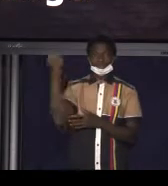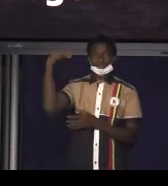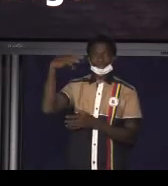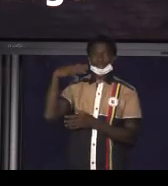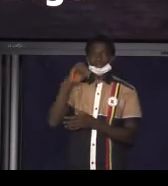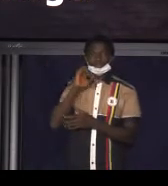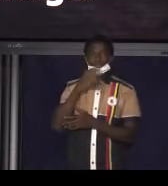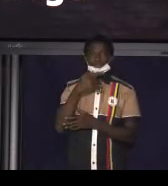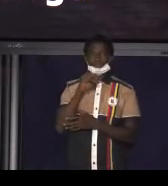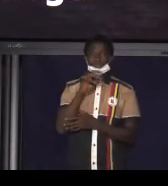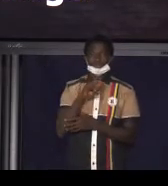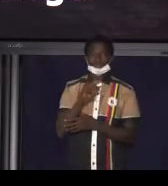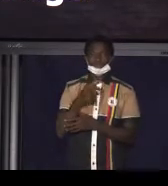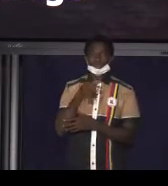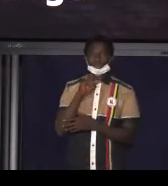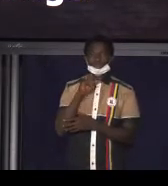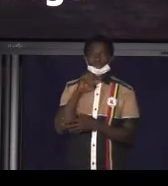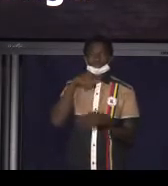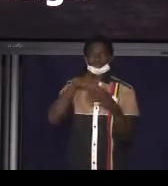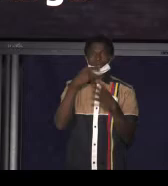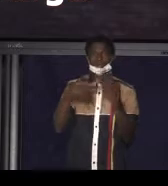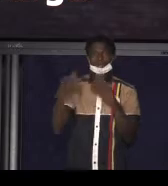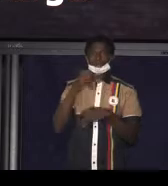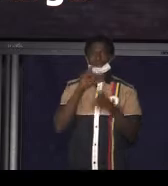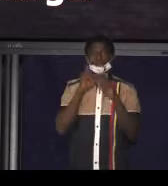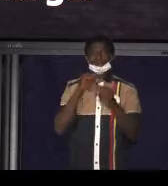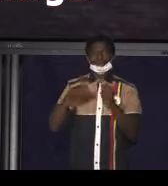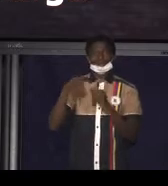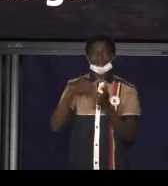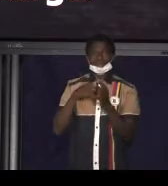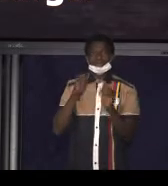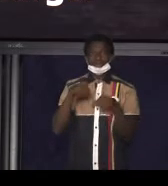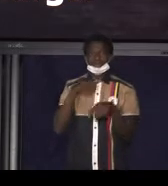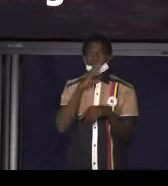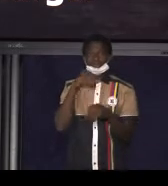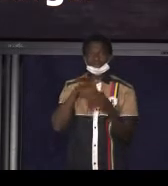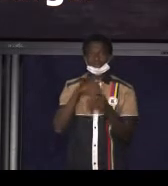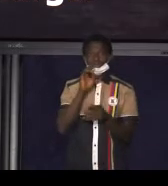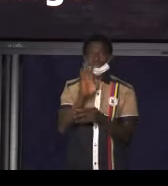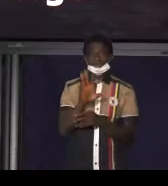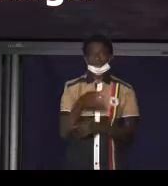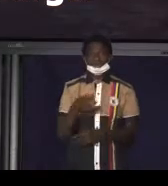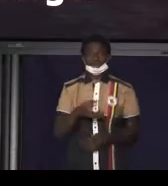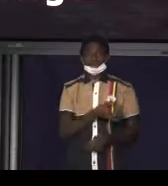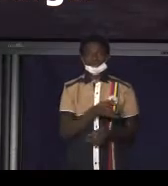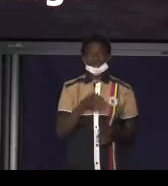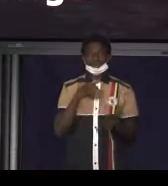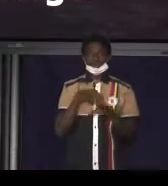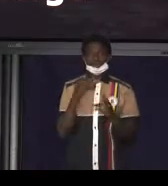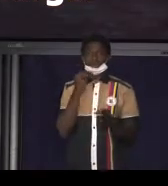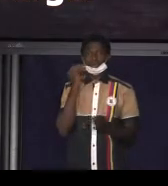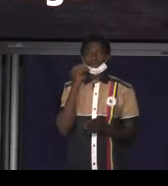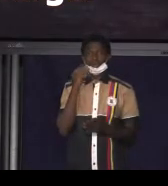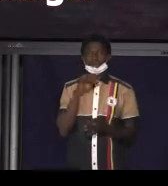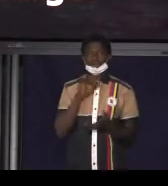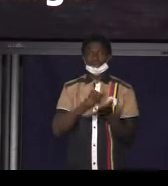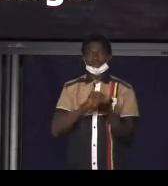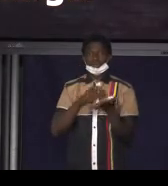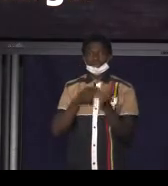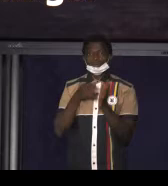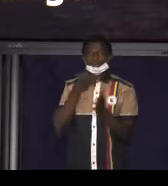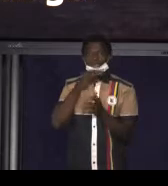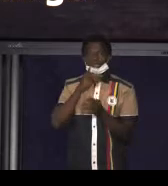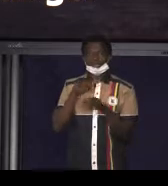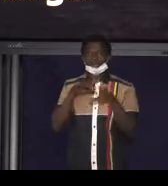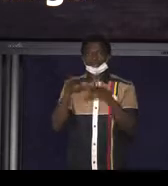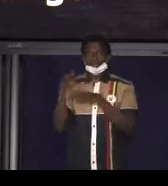that where they are talking about. It could be through copper wire, it could be in your socket at home, that they will say there is current there. That means there